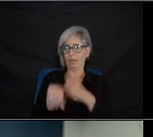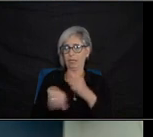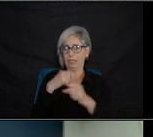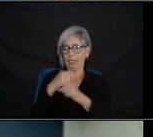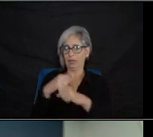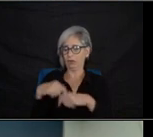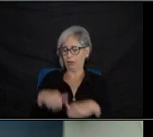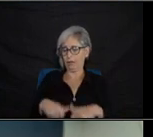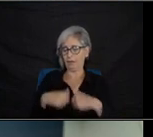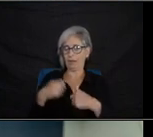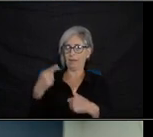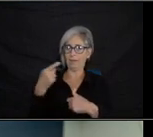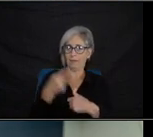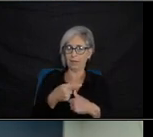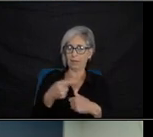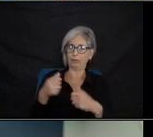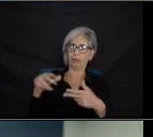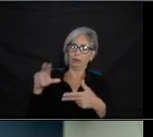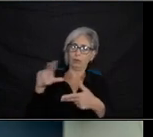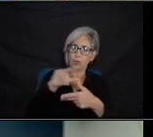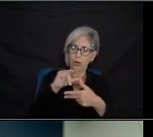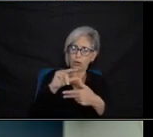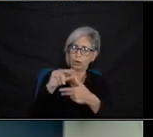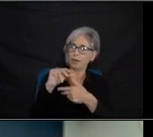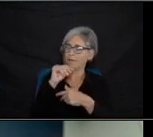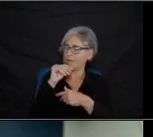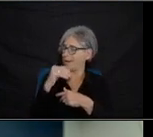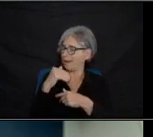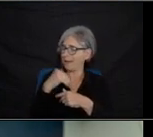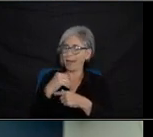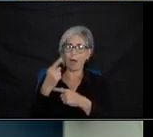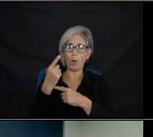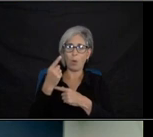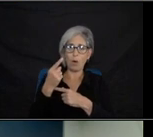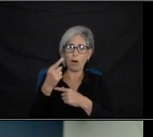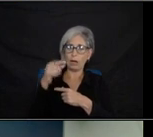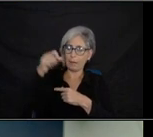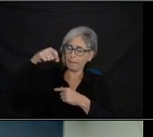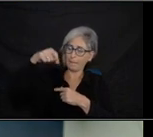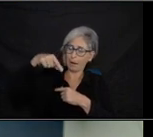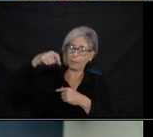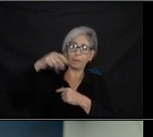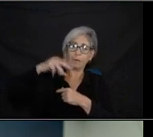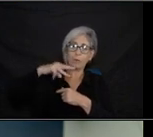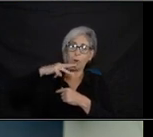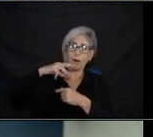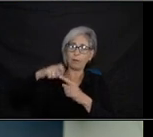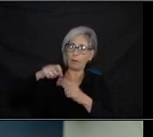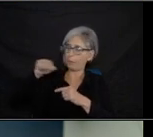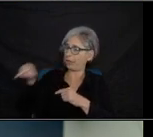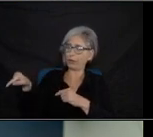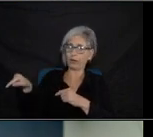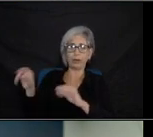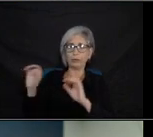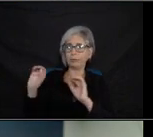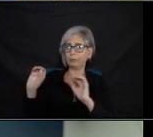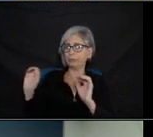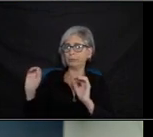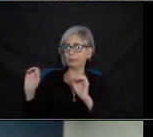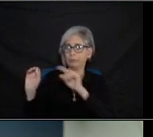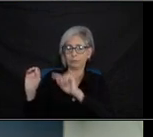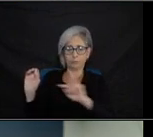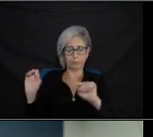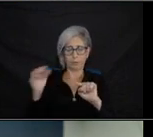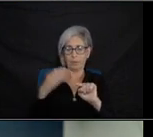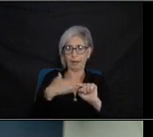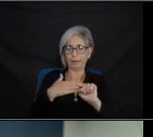through four or five hurricanes, I have not had one drop of water from that site discharged to my site.